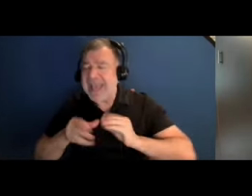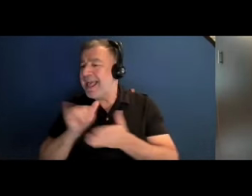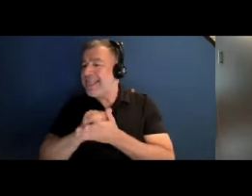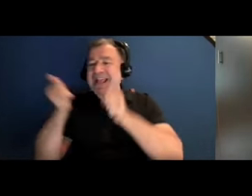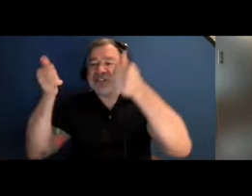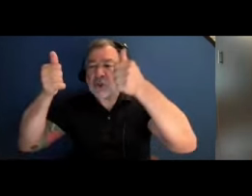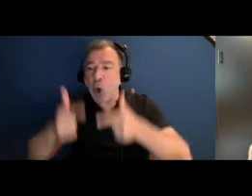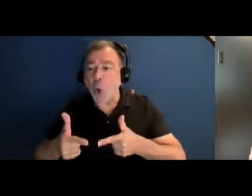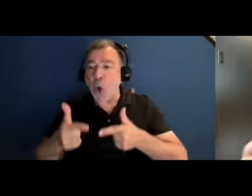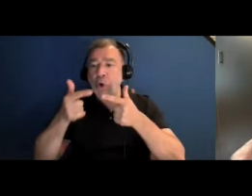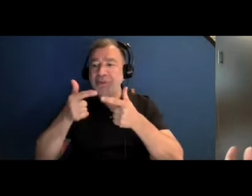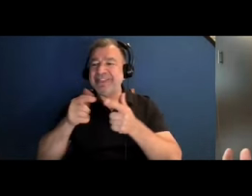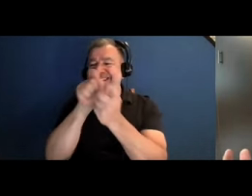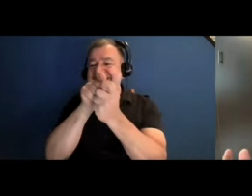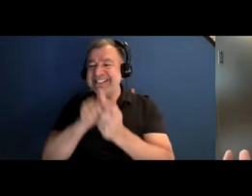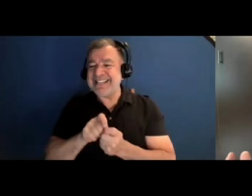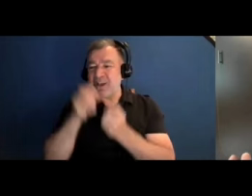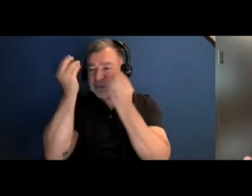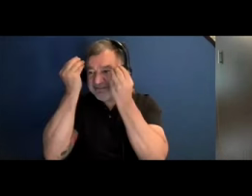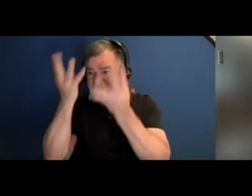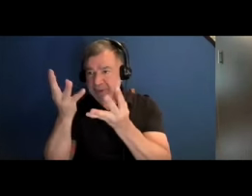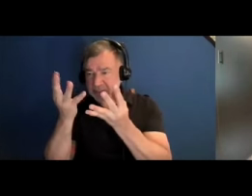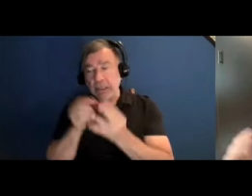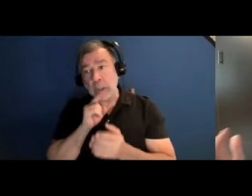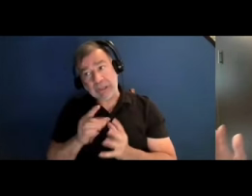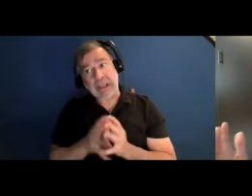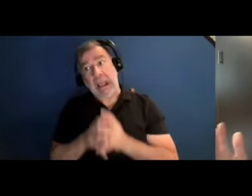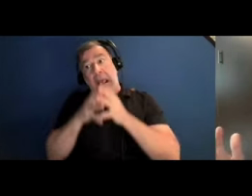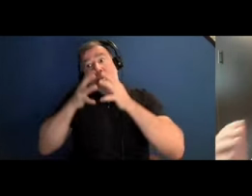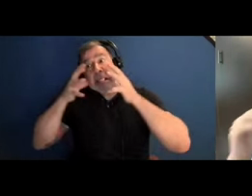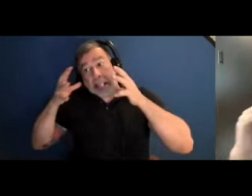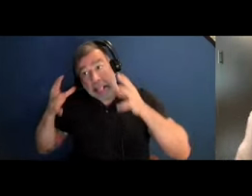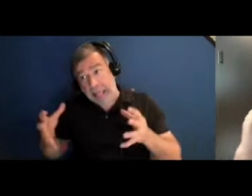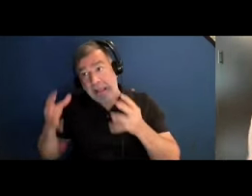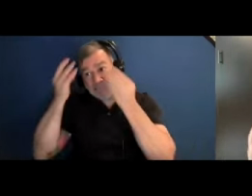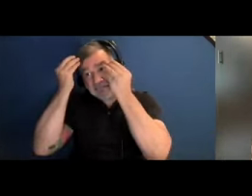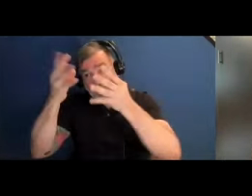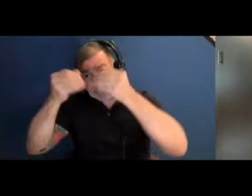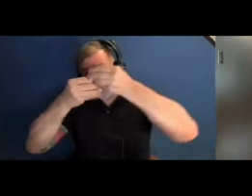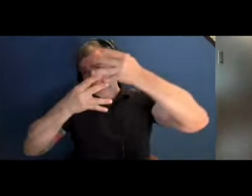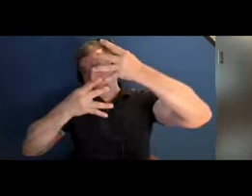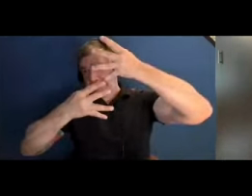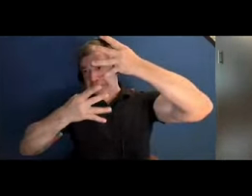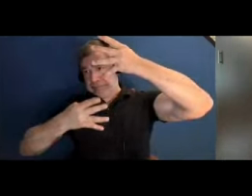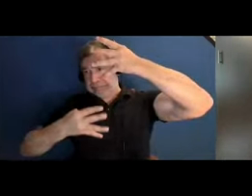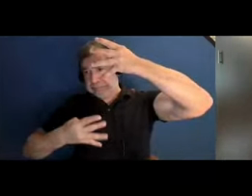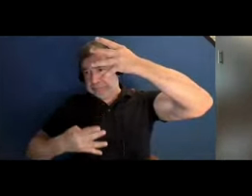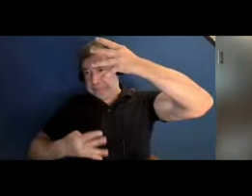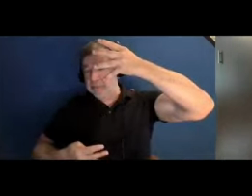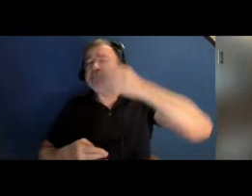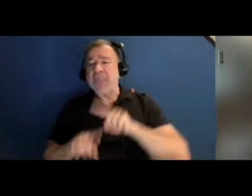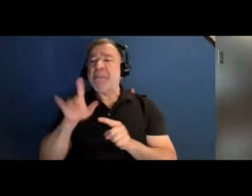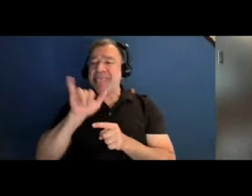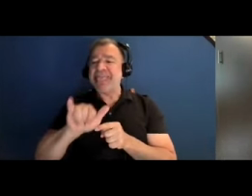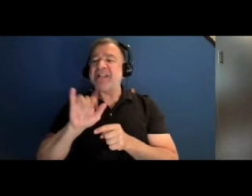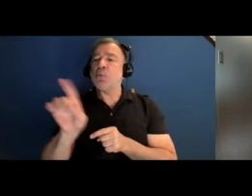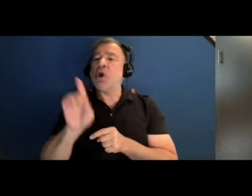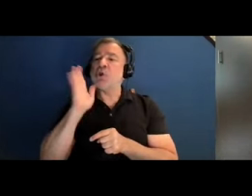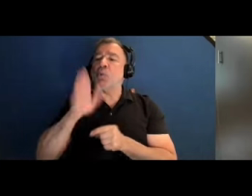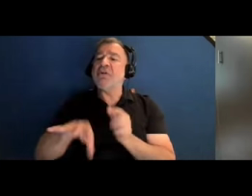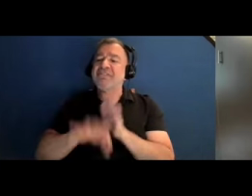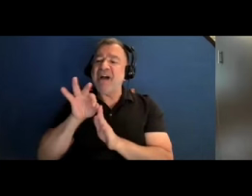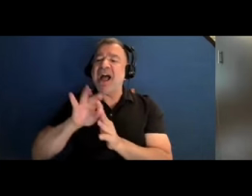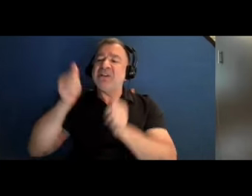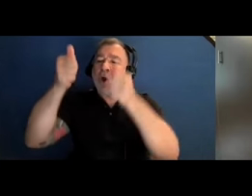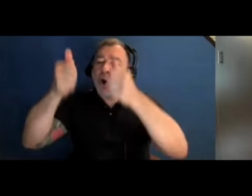information about these programs. It's a wealth of knowledge. It's a long booklet, but that's where you're going to find all the